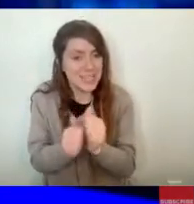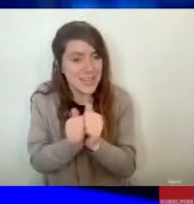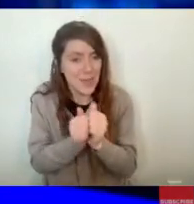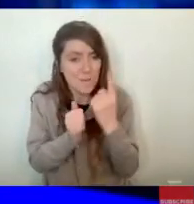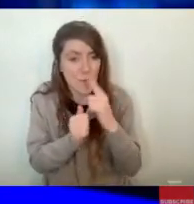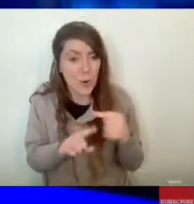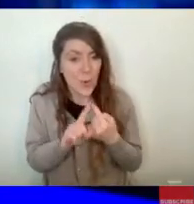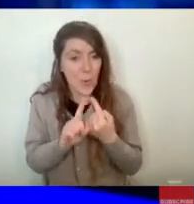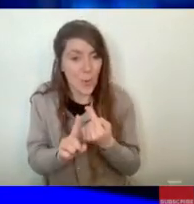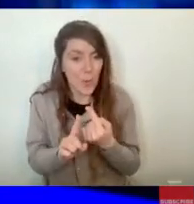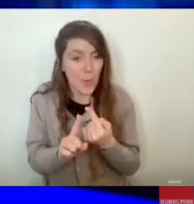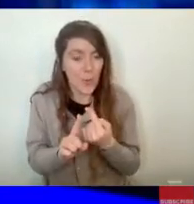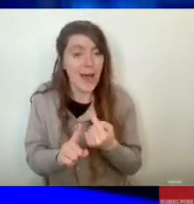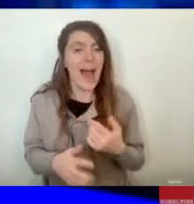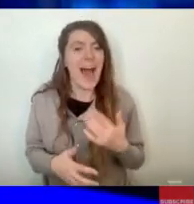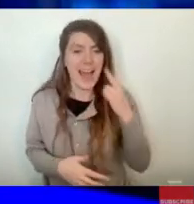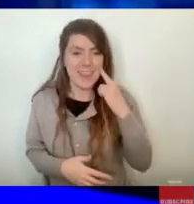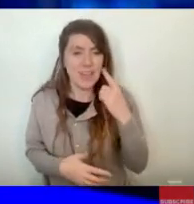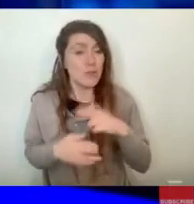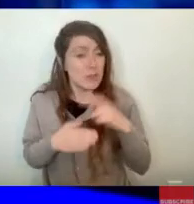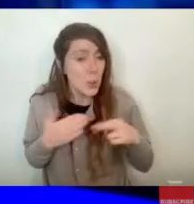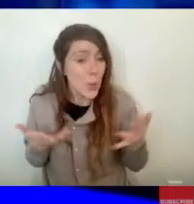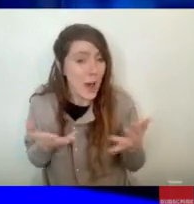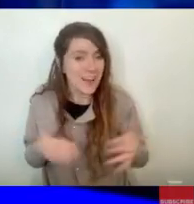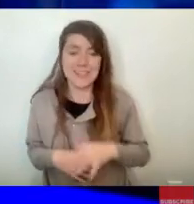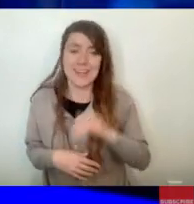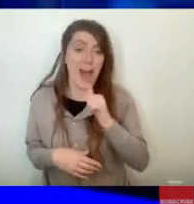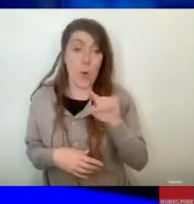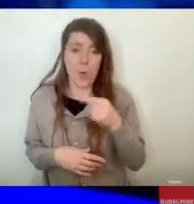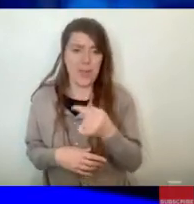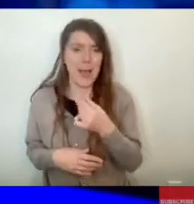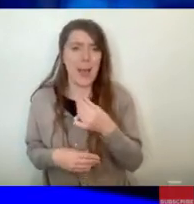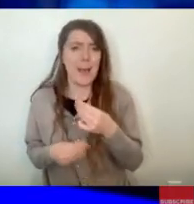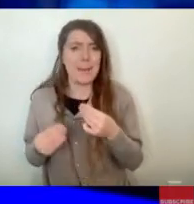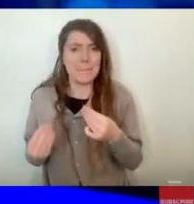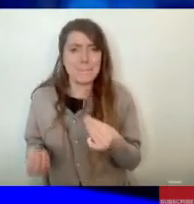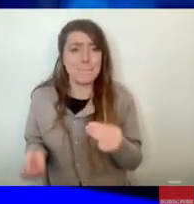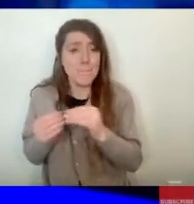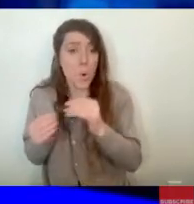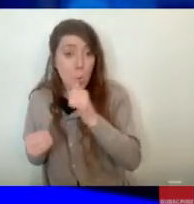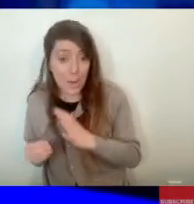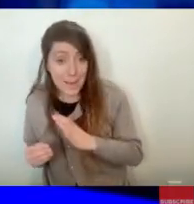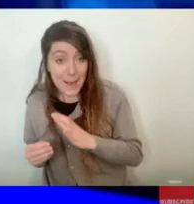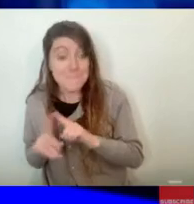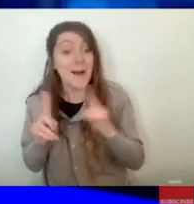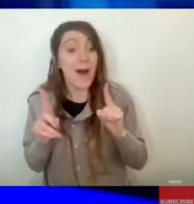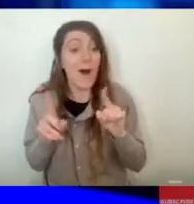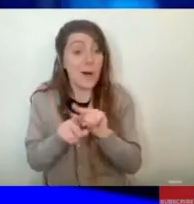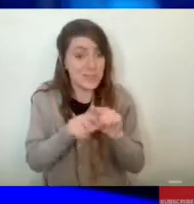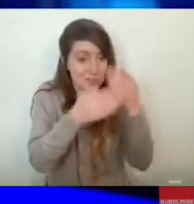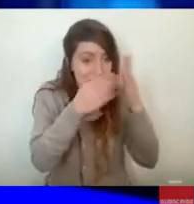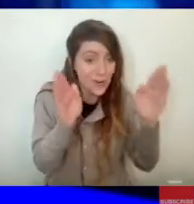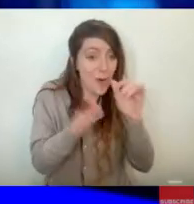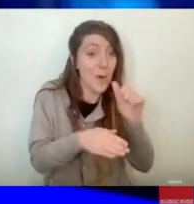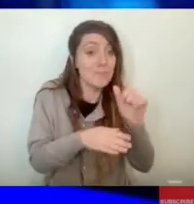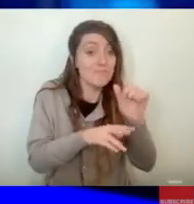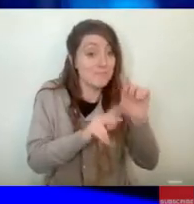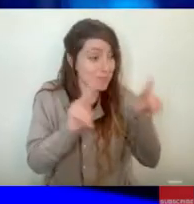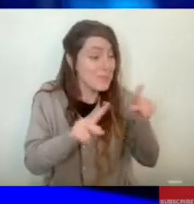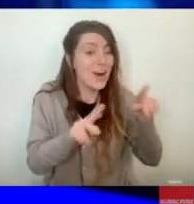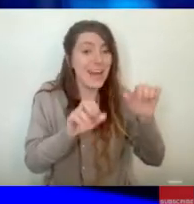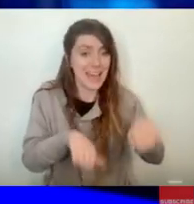see is not only more women, but more people know that they can too become one of us, and that they